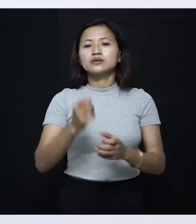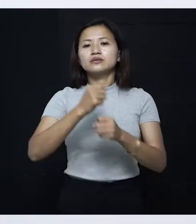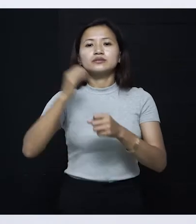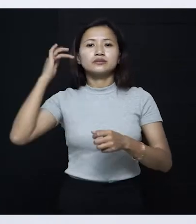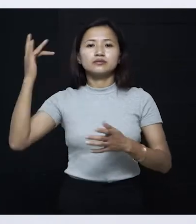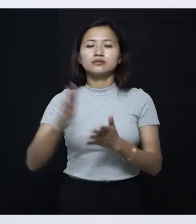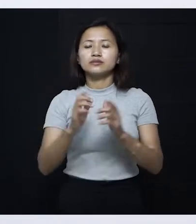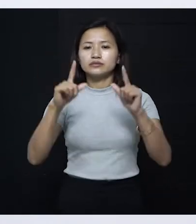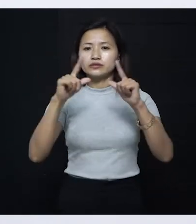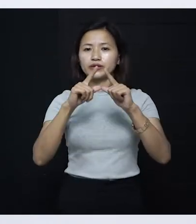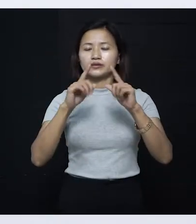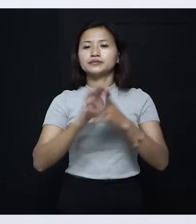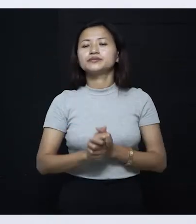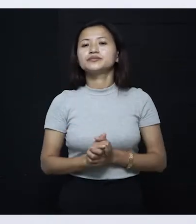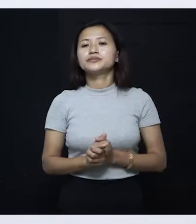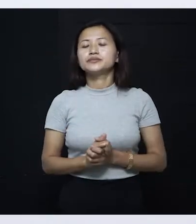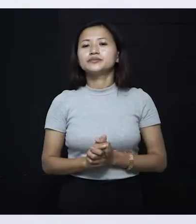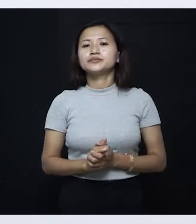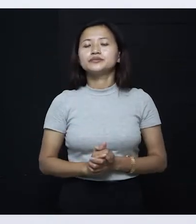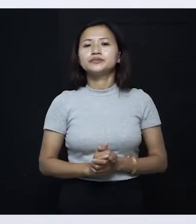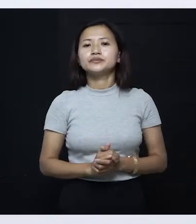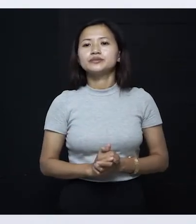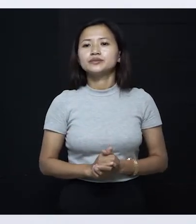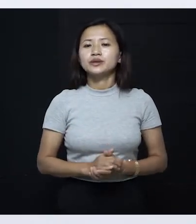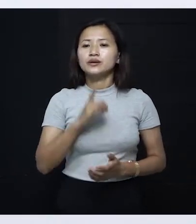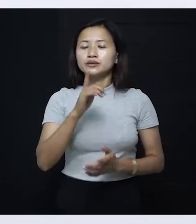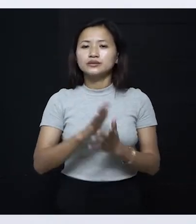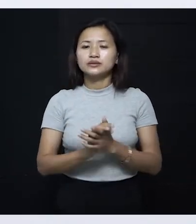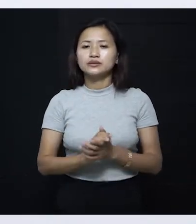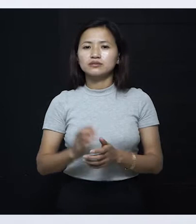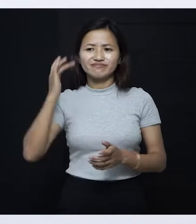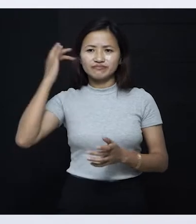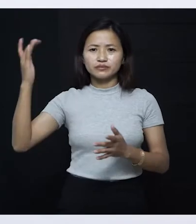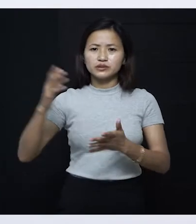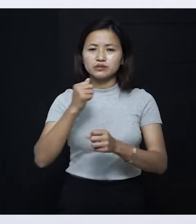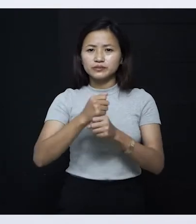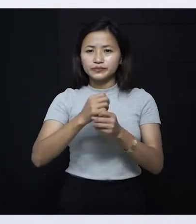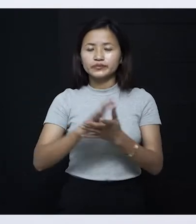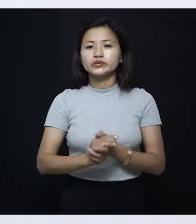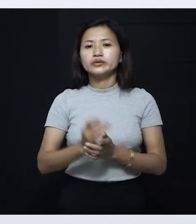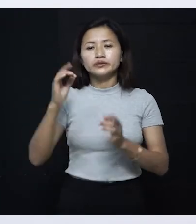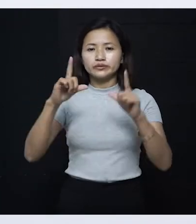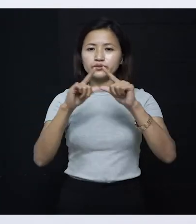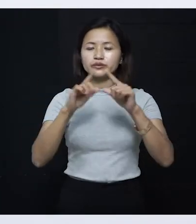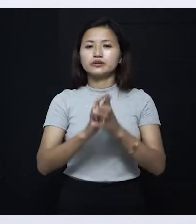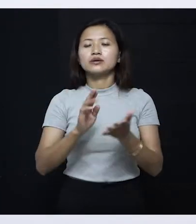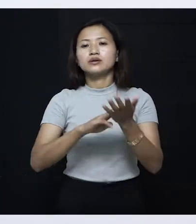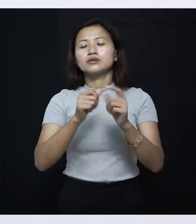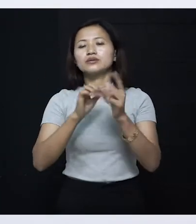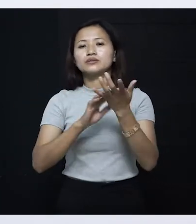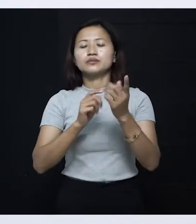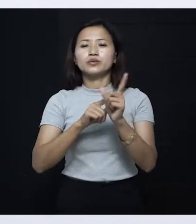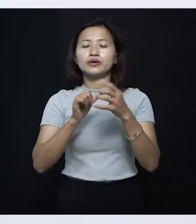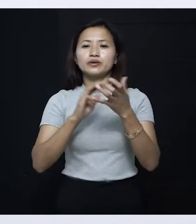golden triangle, okay, the golden triangle. Now, when we say golden triangle, we are talking about Myanmar and Thailand.